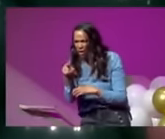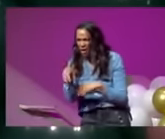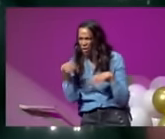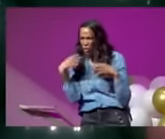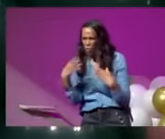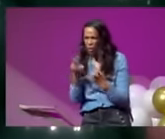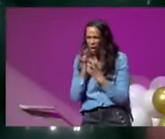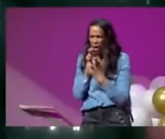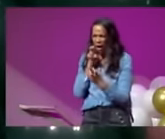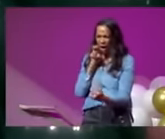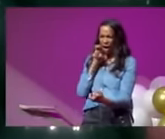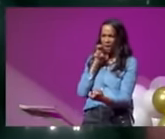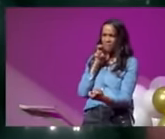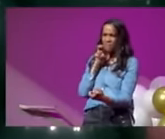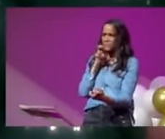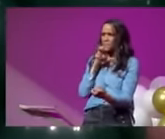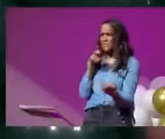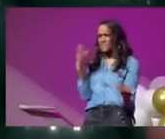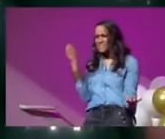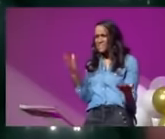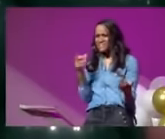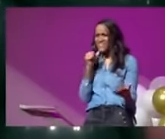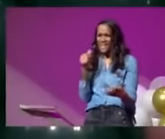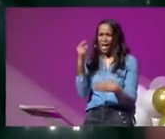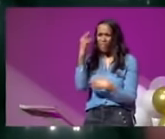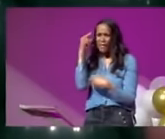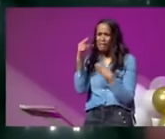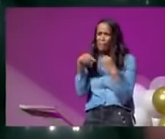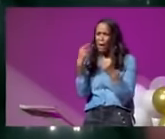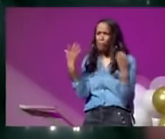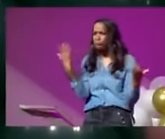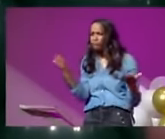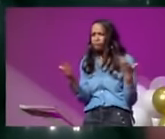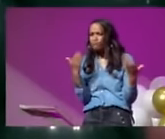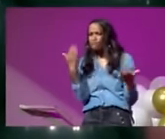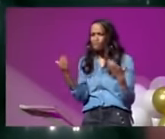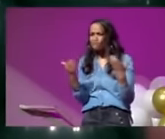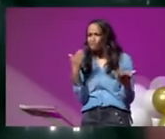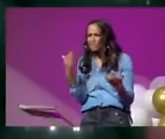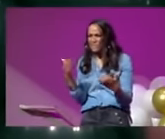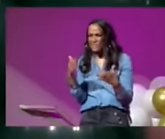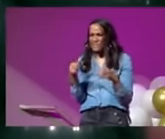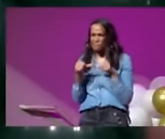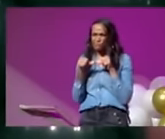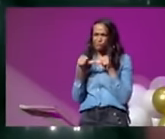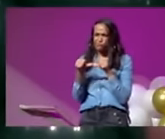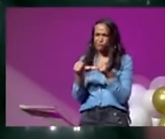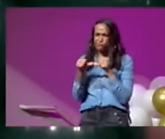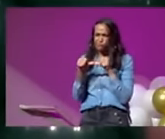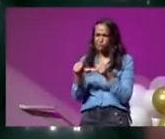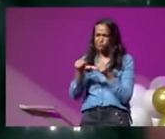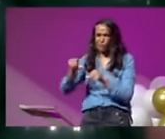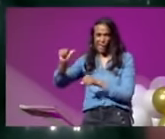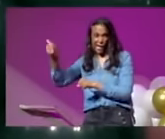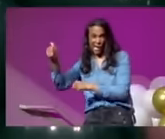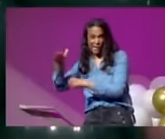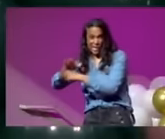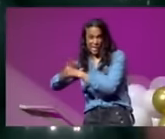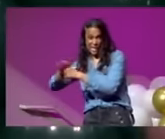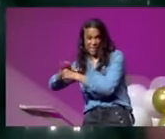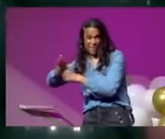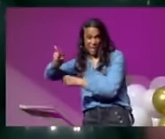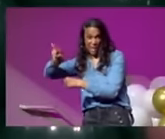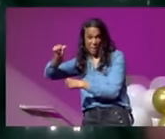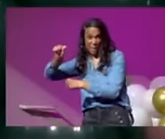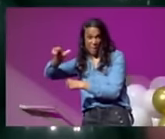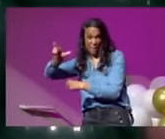didn't even take into consideration the context of constant hell that the Palestinians have been living in